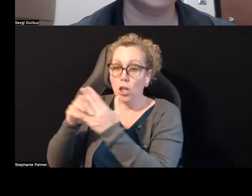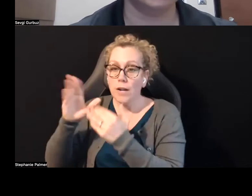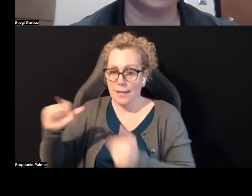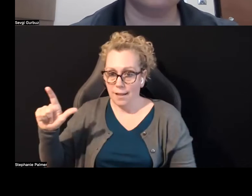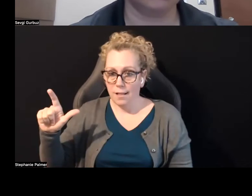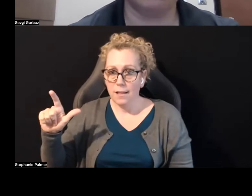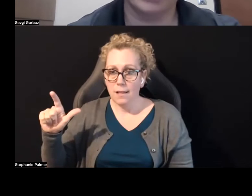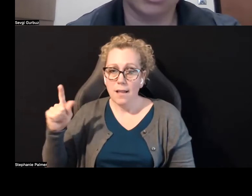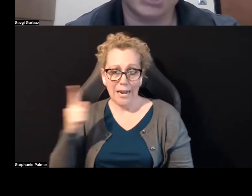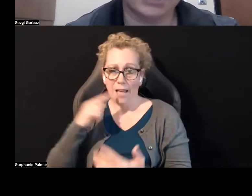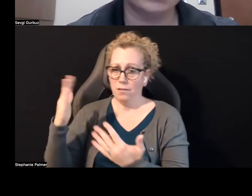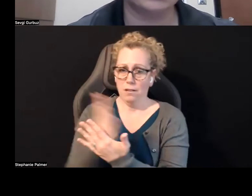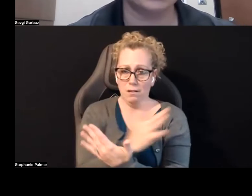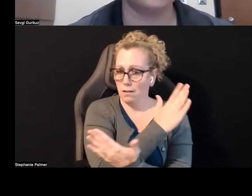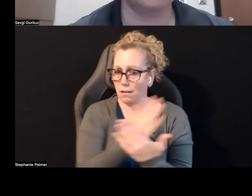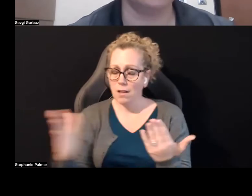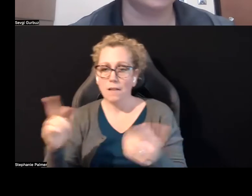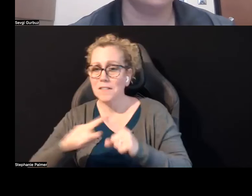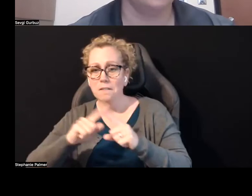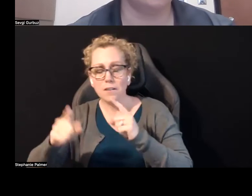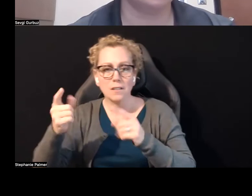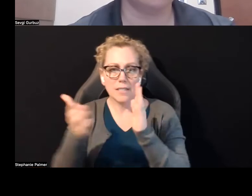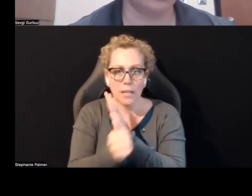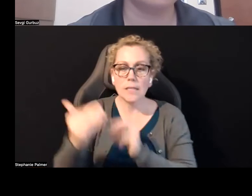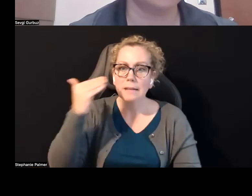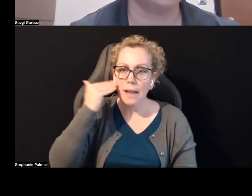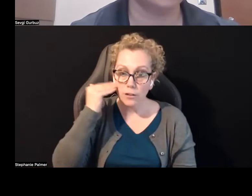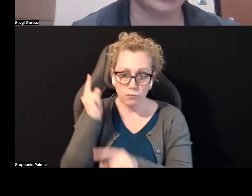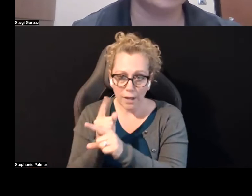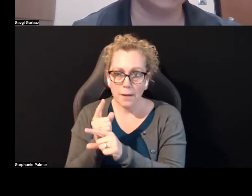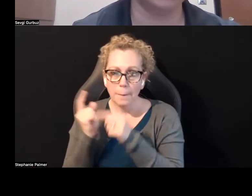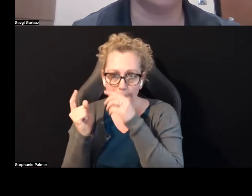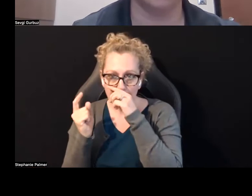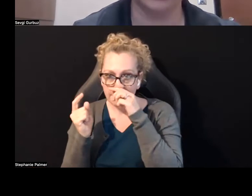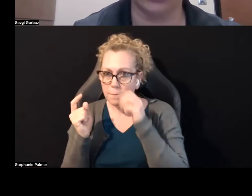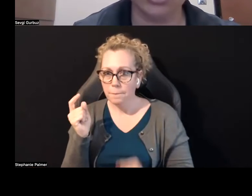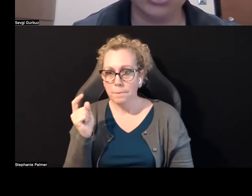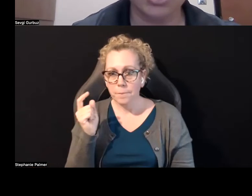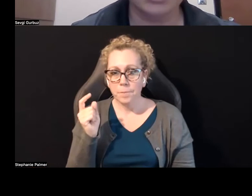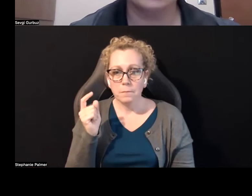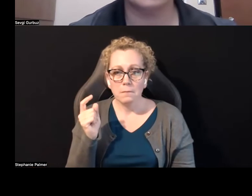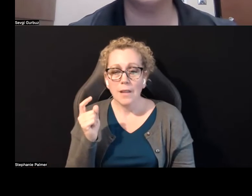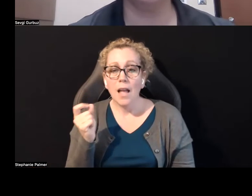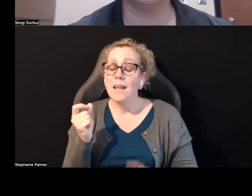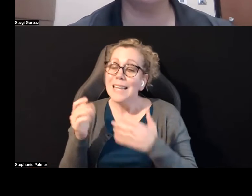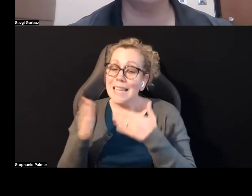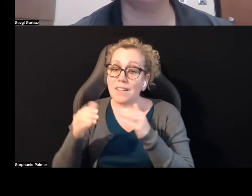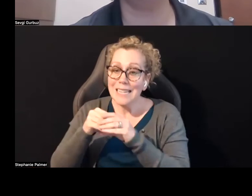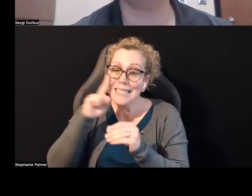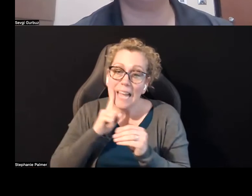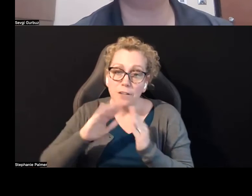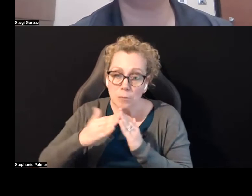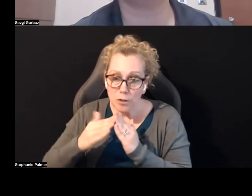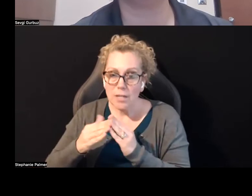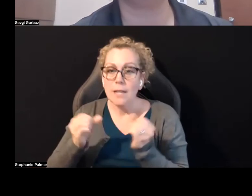of knowledge, to my understanding, in the deaf community, where there are a lot of also sign language learners, that you would also